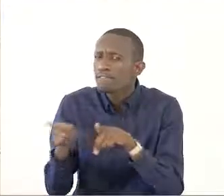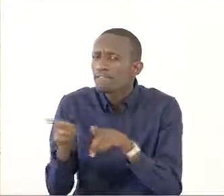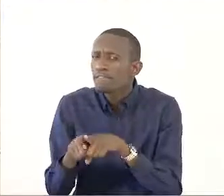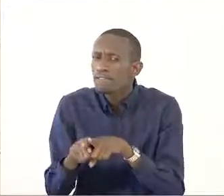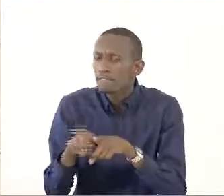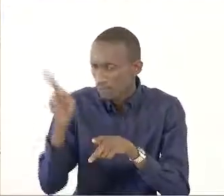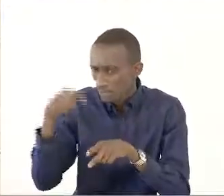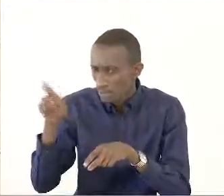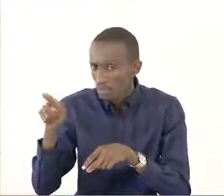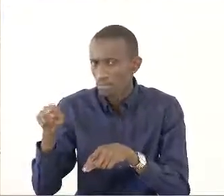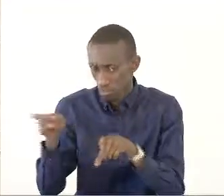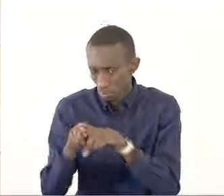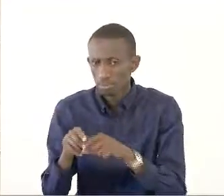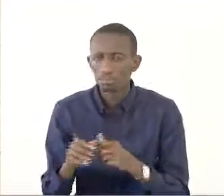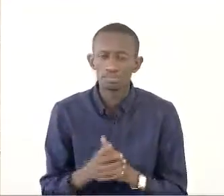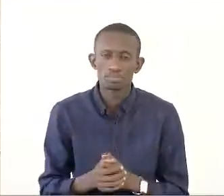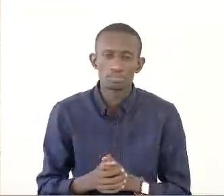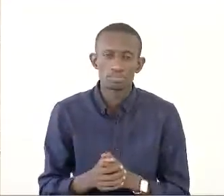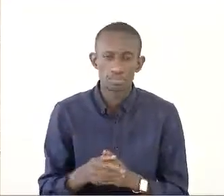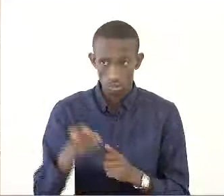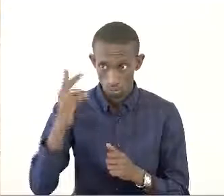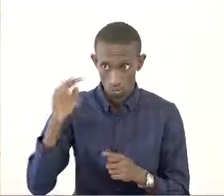method. Let's use